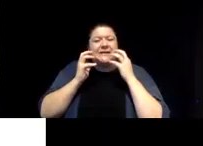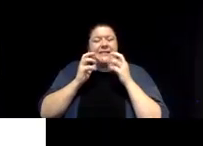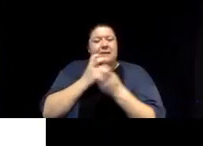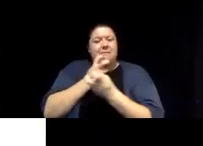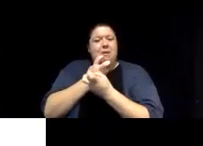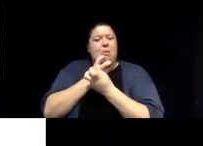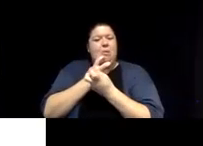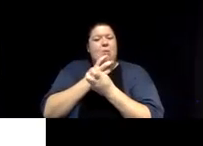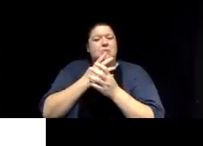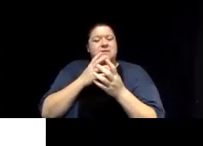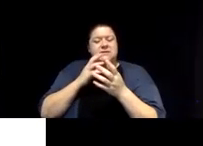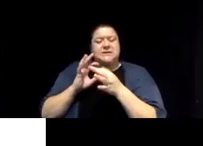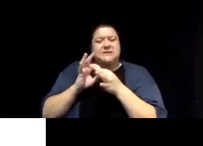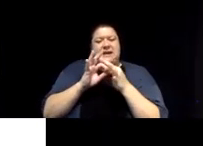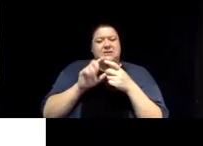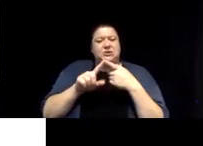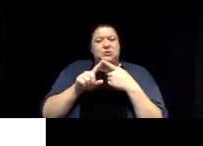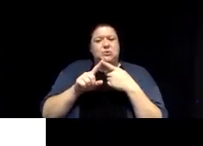meets the